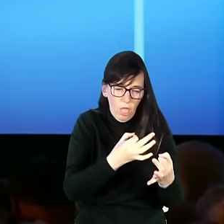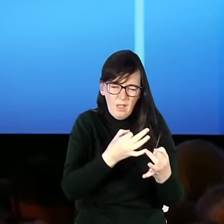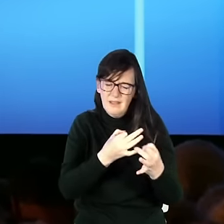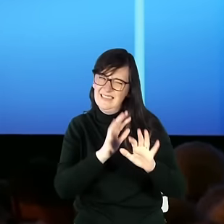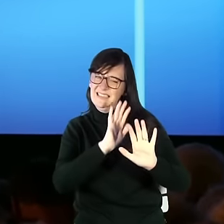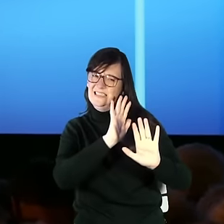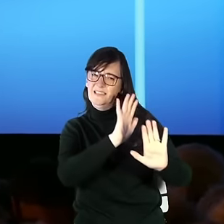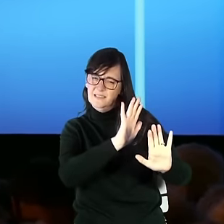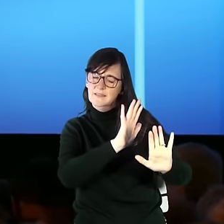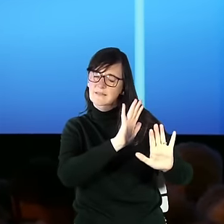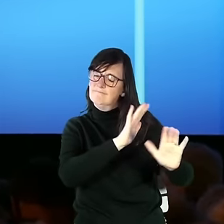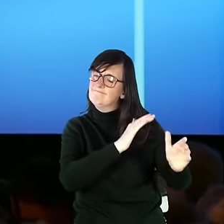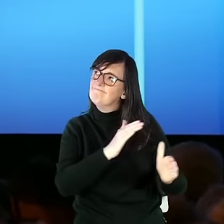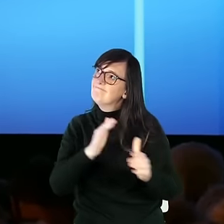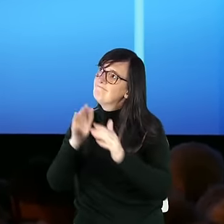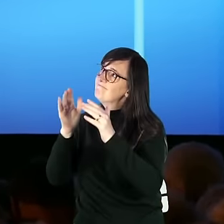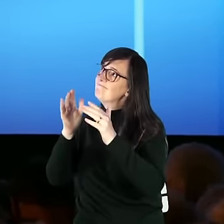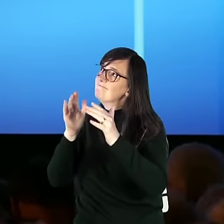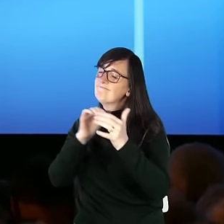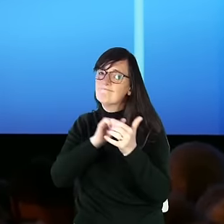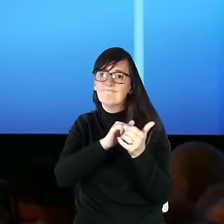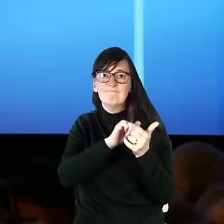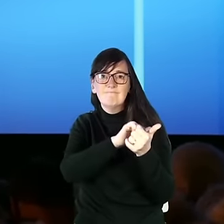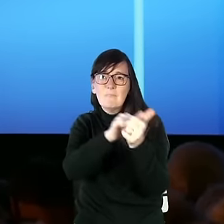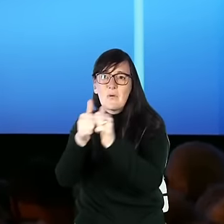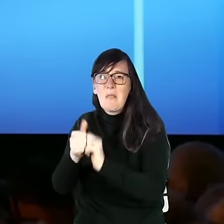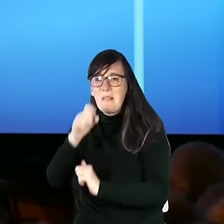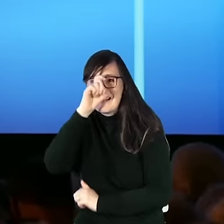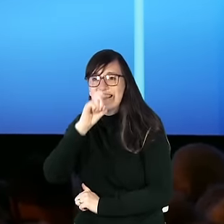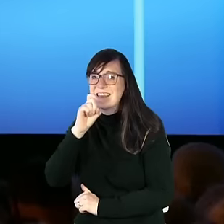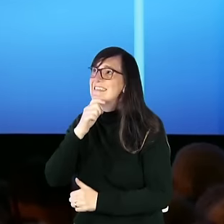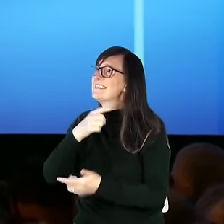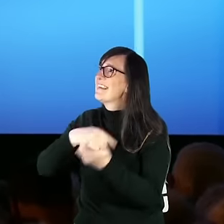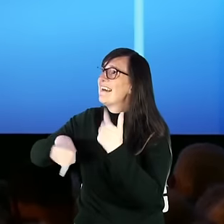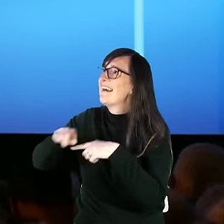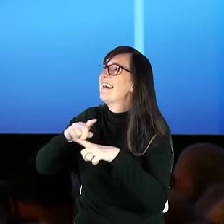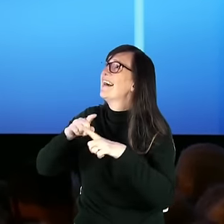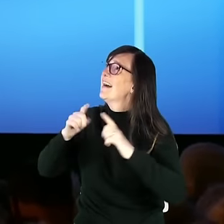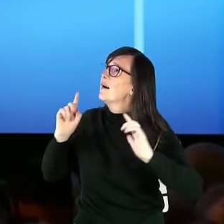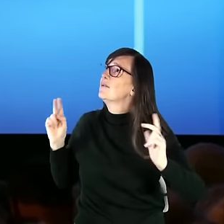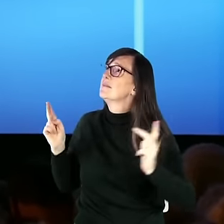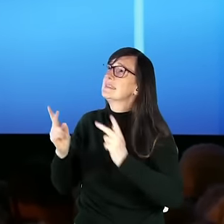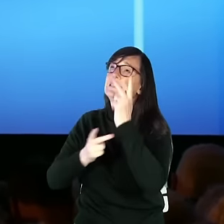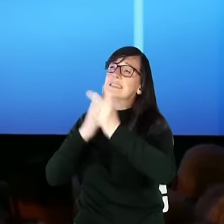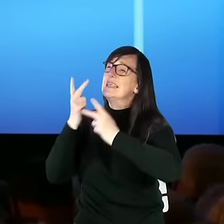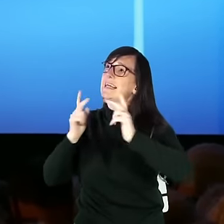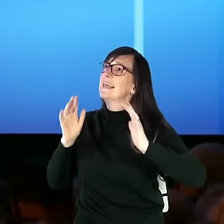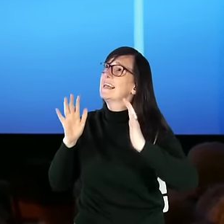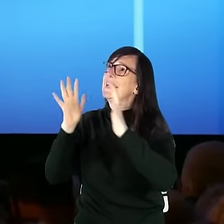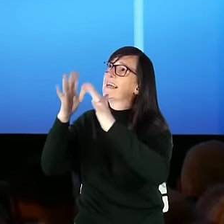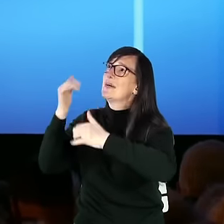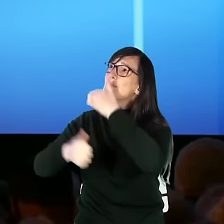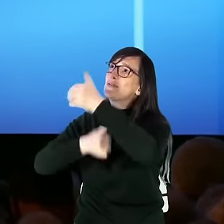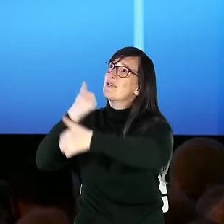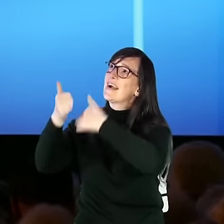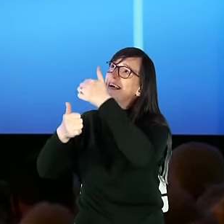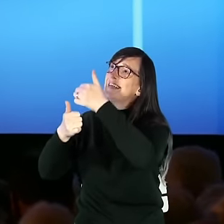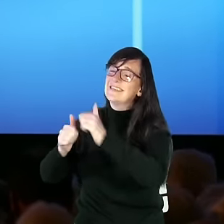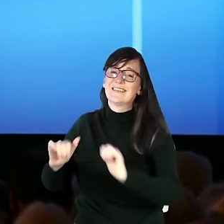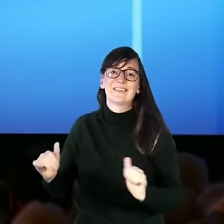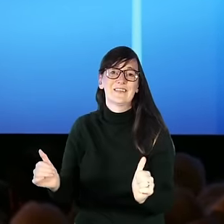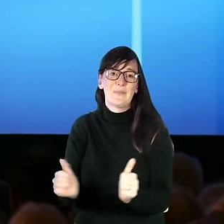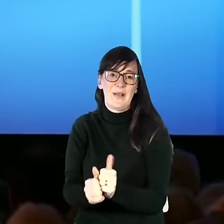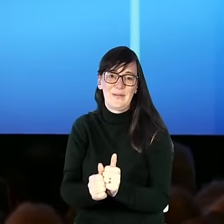with our fellow brothers and sisters in Christ in lifting our voices to sing your praises. Amen. Amen.